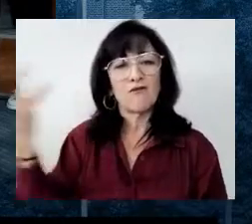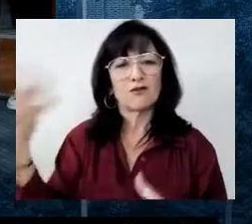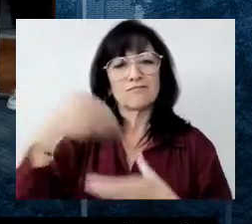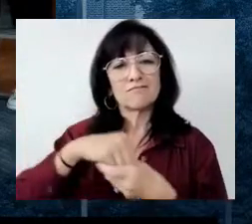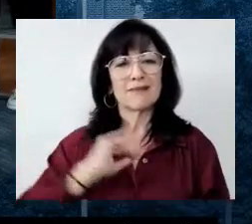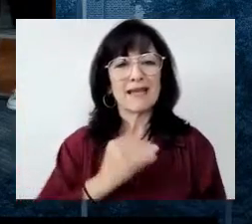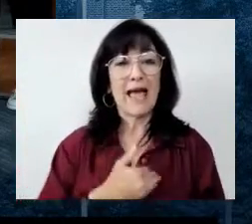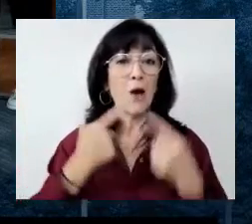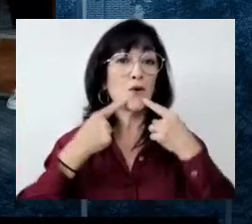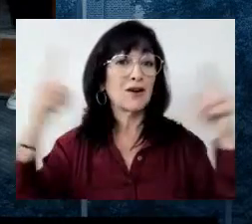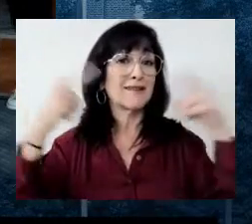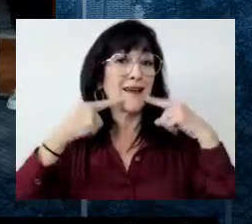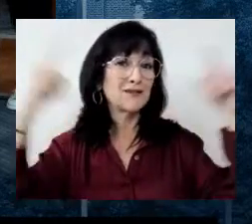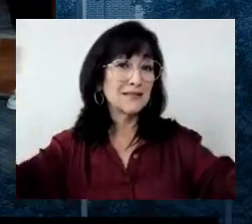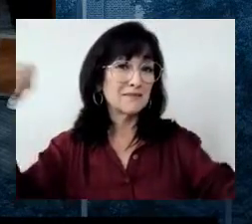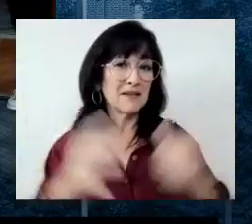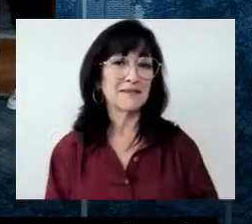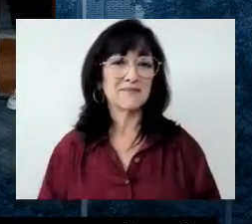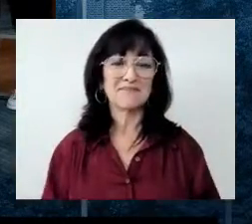Well, I